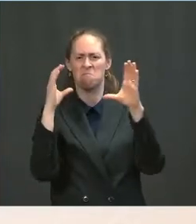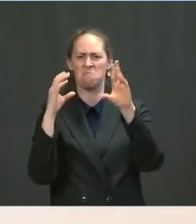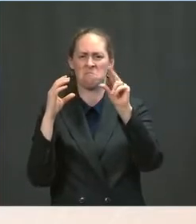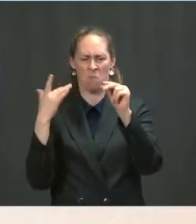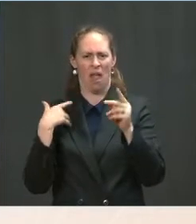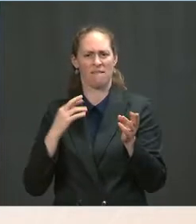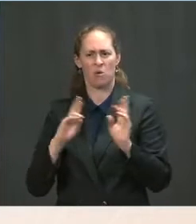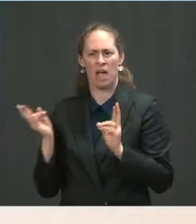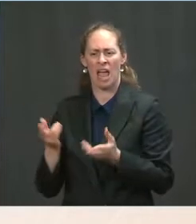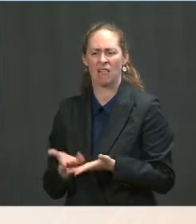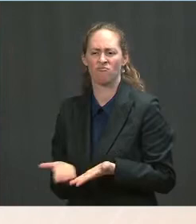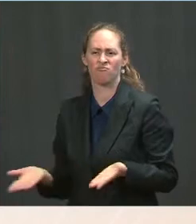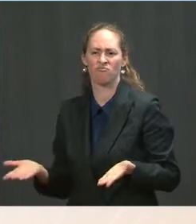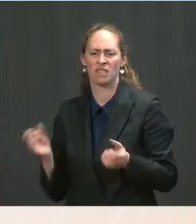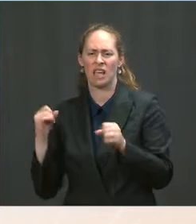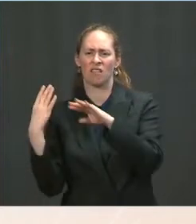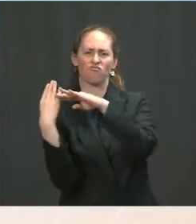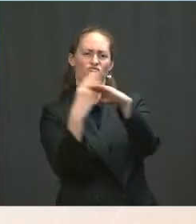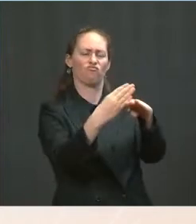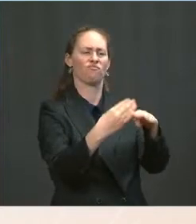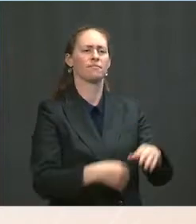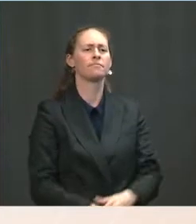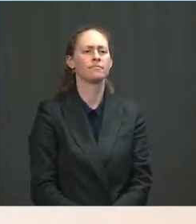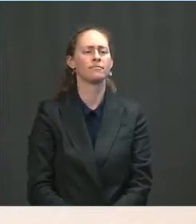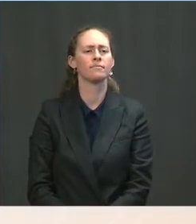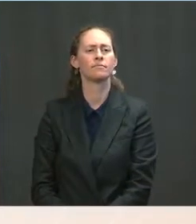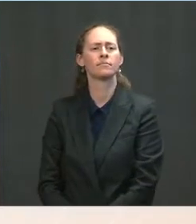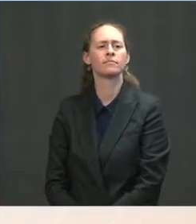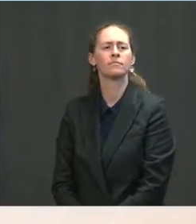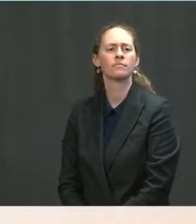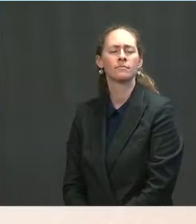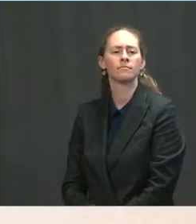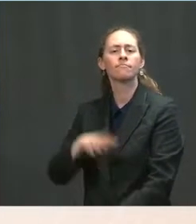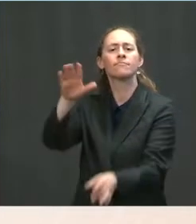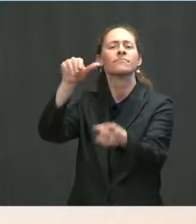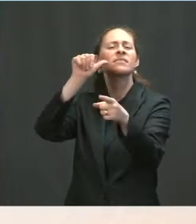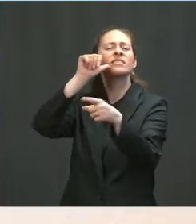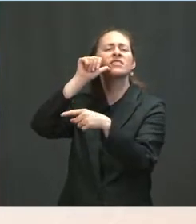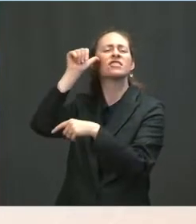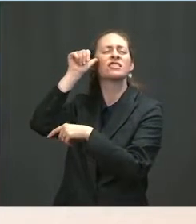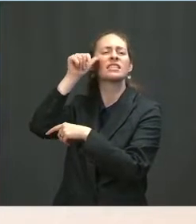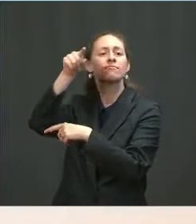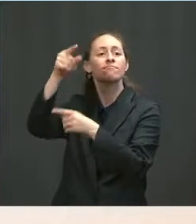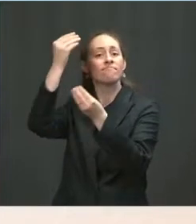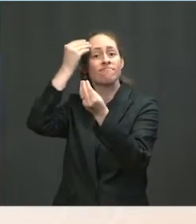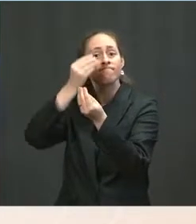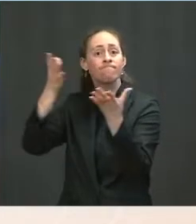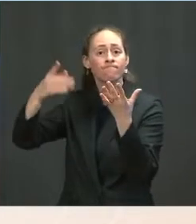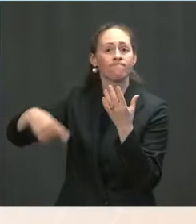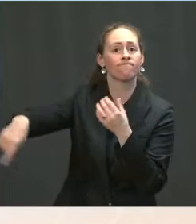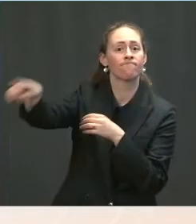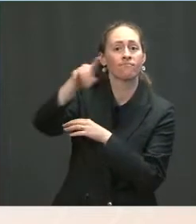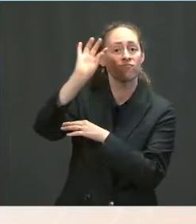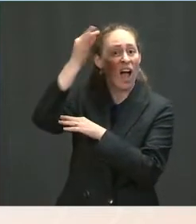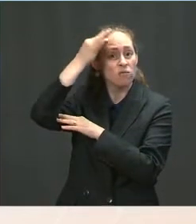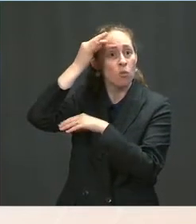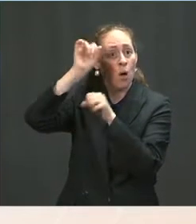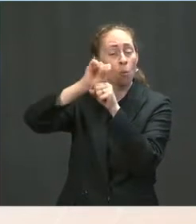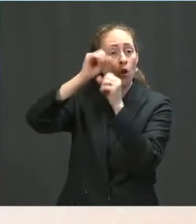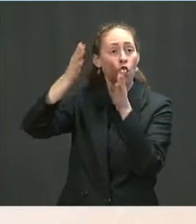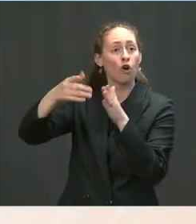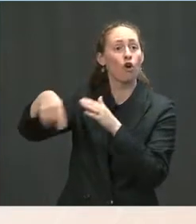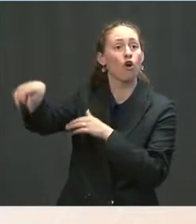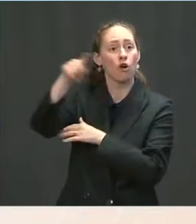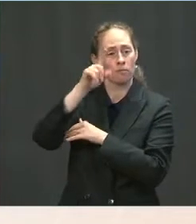that the federal new requirements for federal workers could be an example for other employers. Can you just explain, will